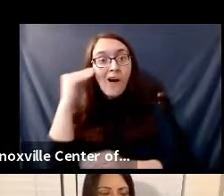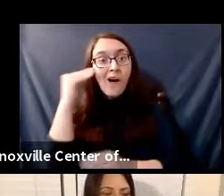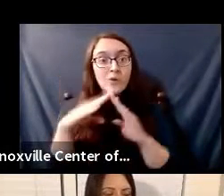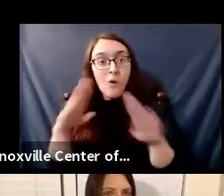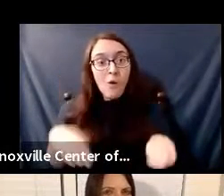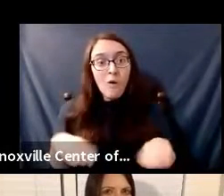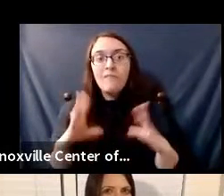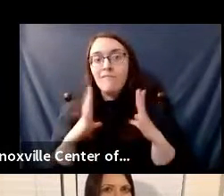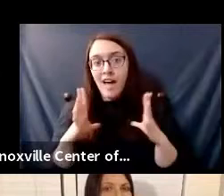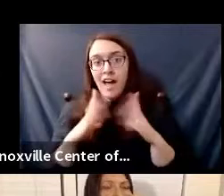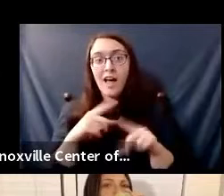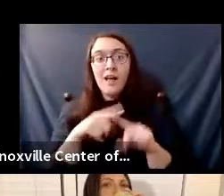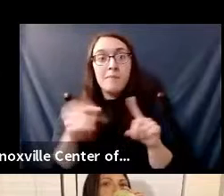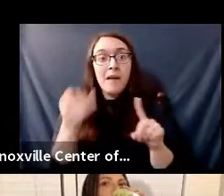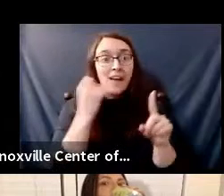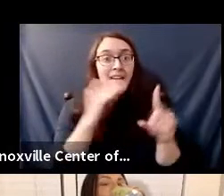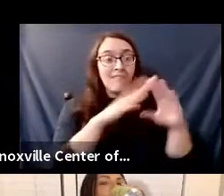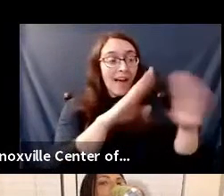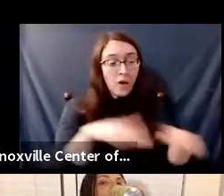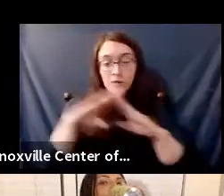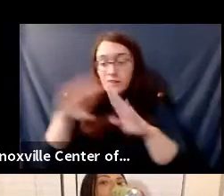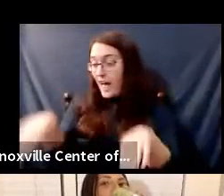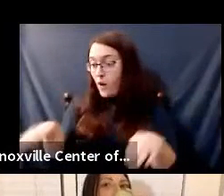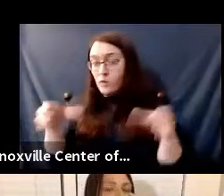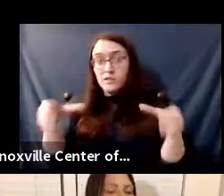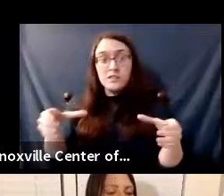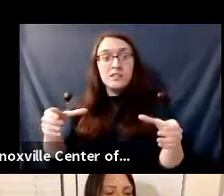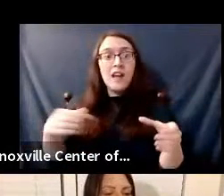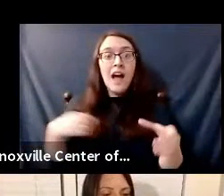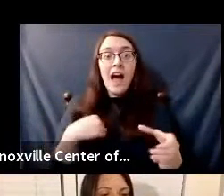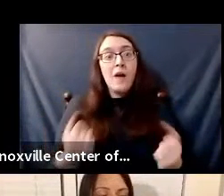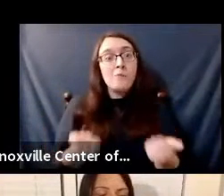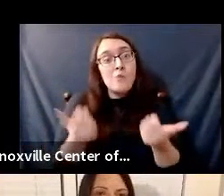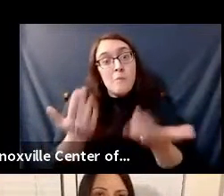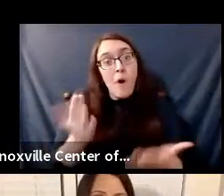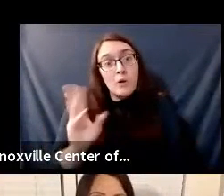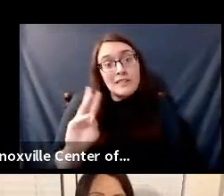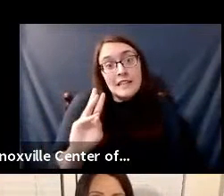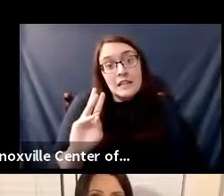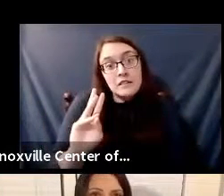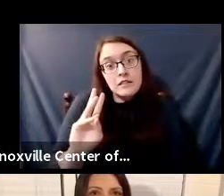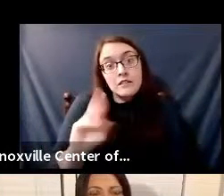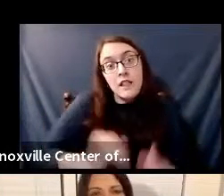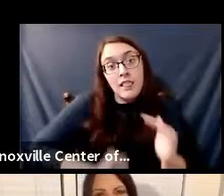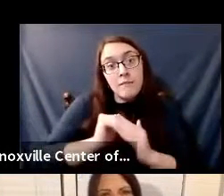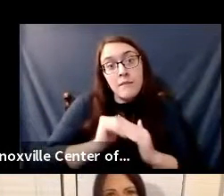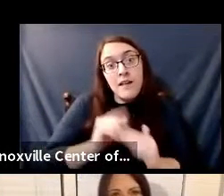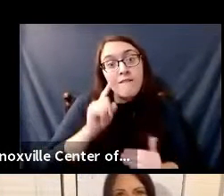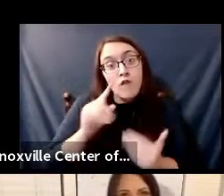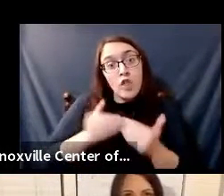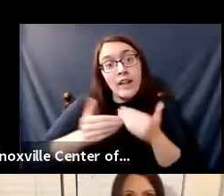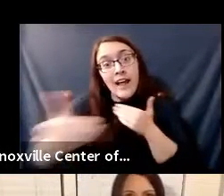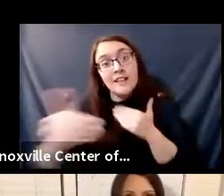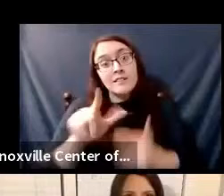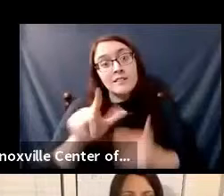it's more than one household, I was going to propose 6 people. And again, only for the next 28 days.